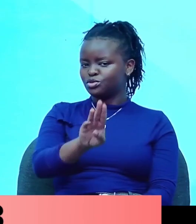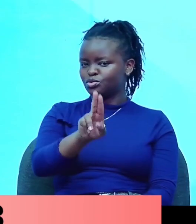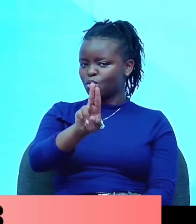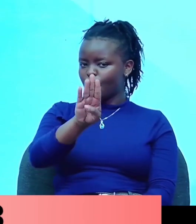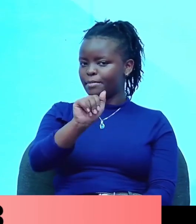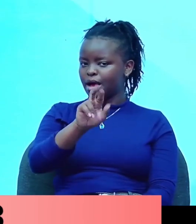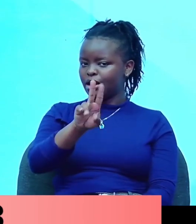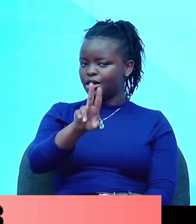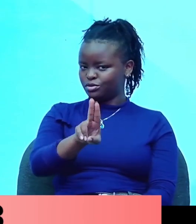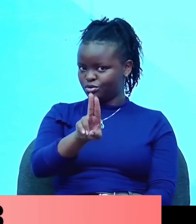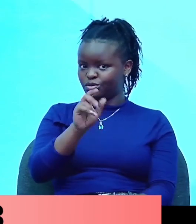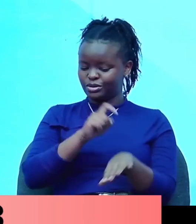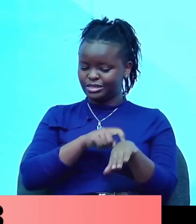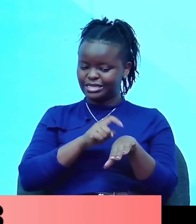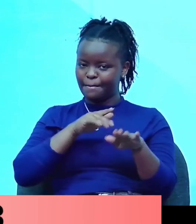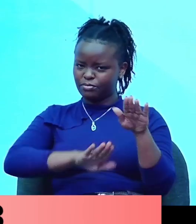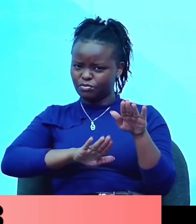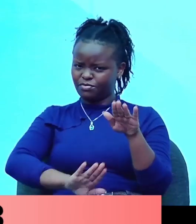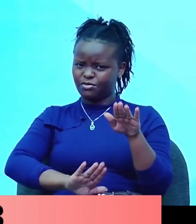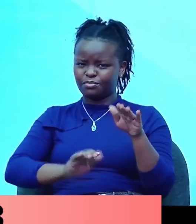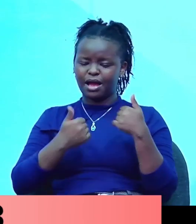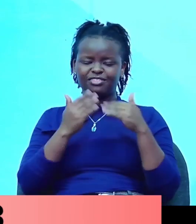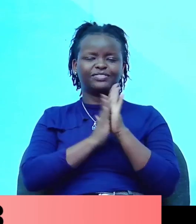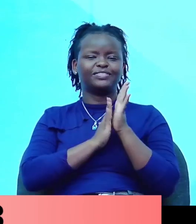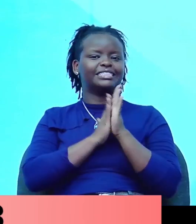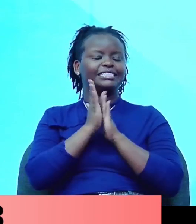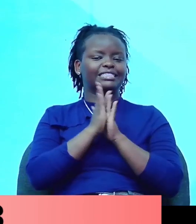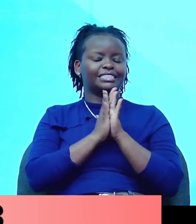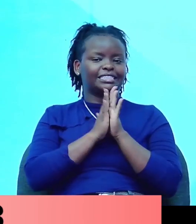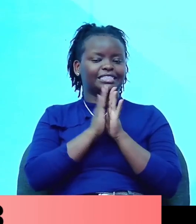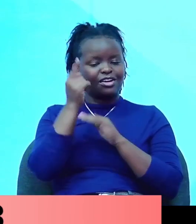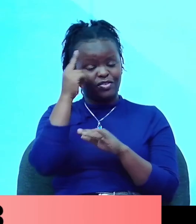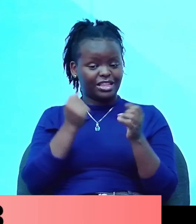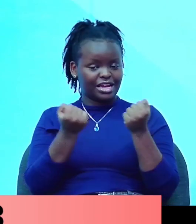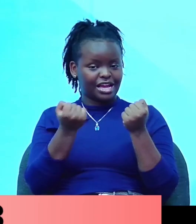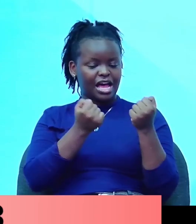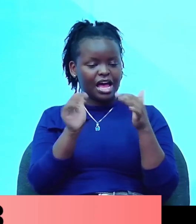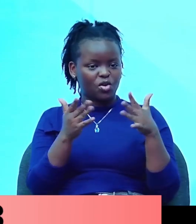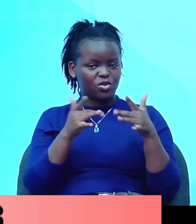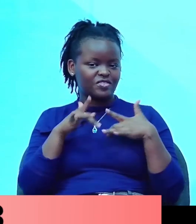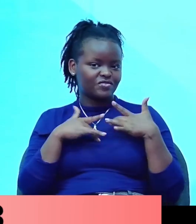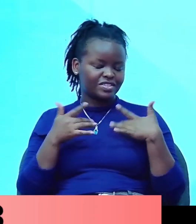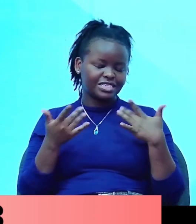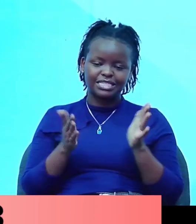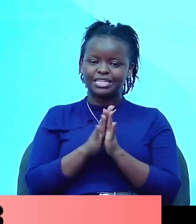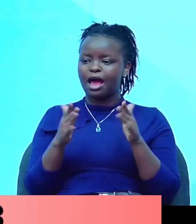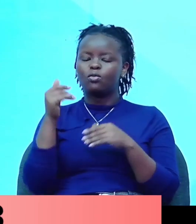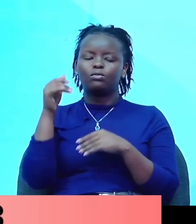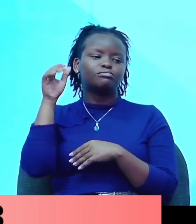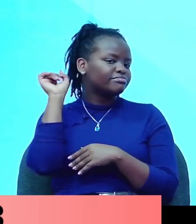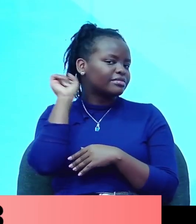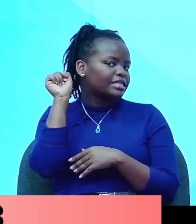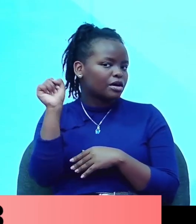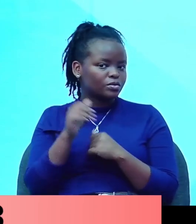when they rev the car, there's always that excitement of the car, how it feels and how it sounds. Yeah. So for us,